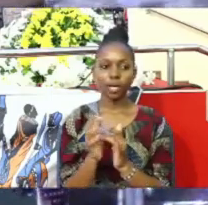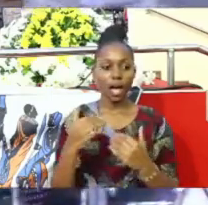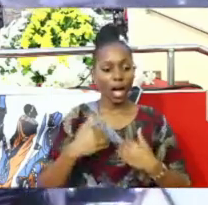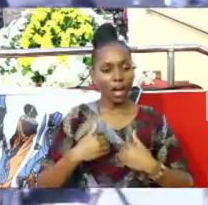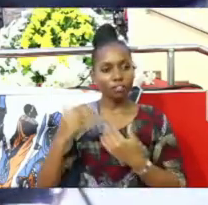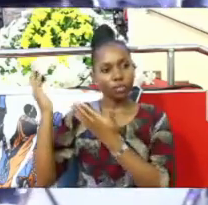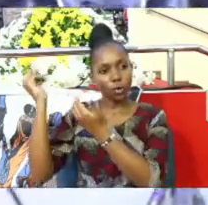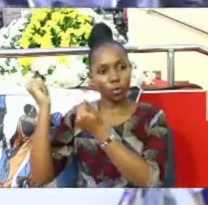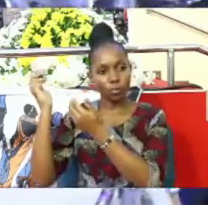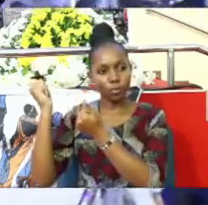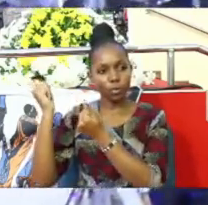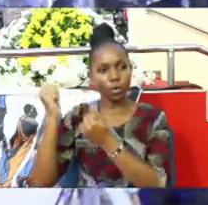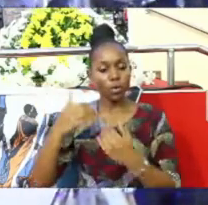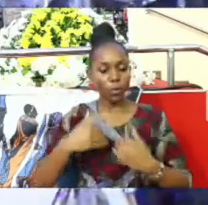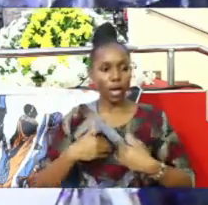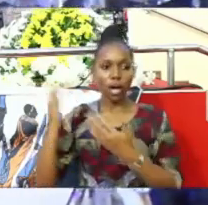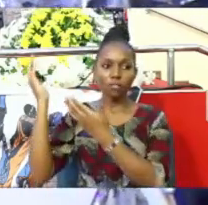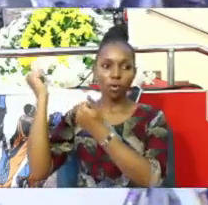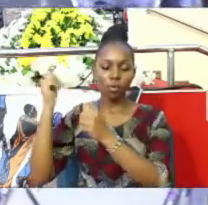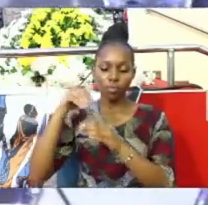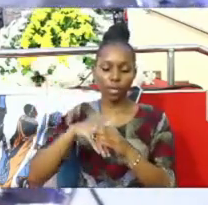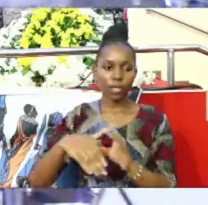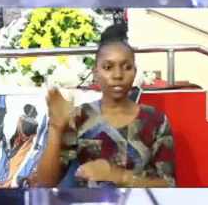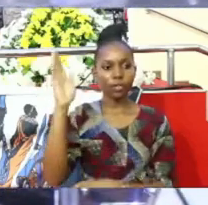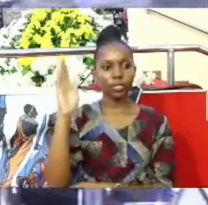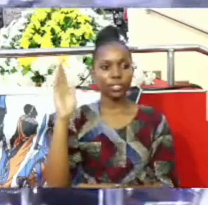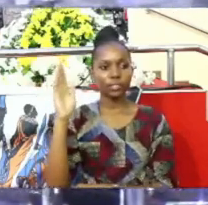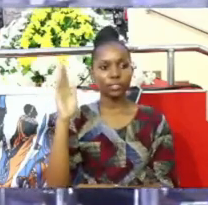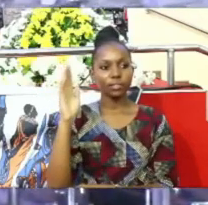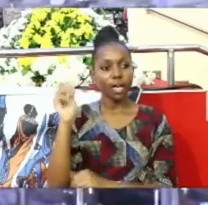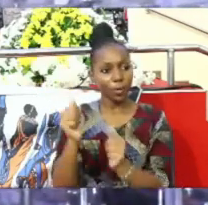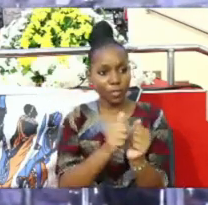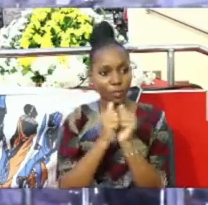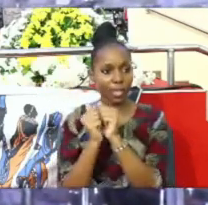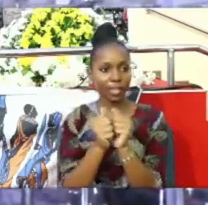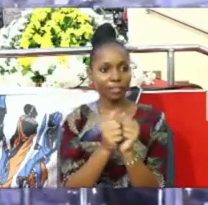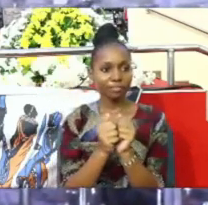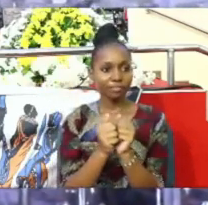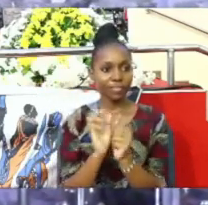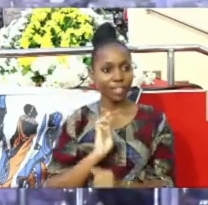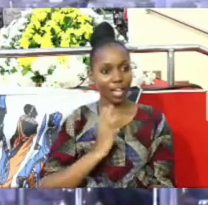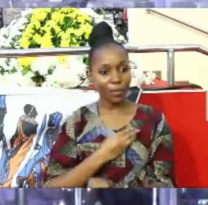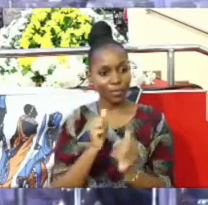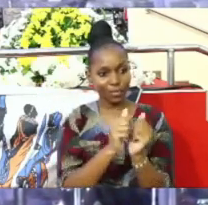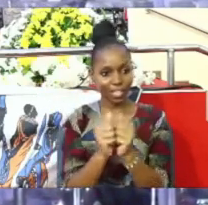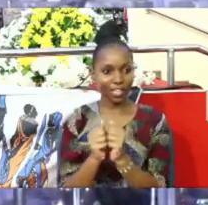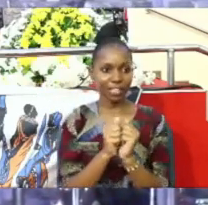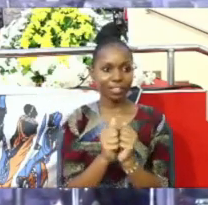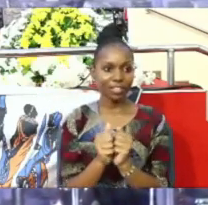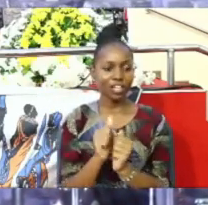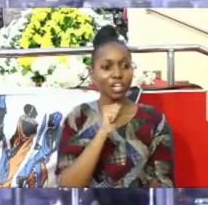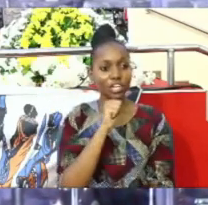Hallelujah. There is hope in God. Pana tumaini kwa Mungu. Are we together, church? Je, tuko pamoja? So don't allow people